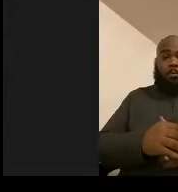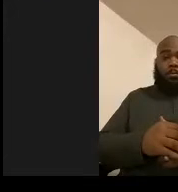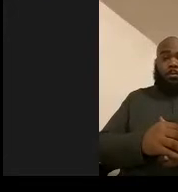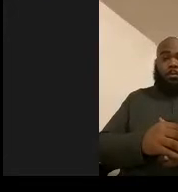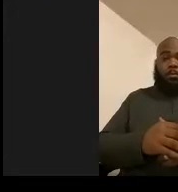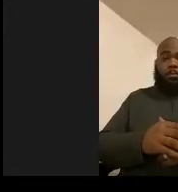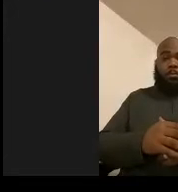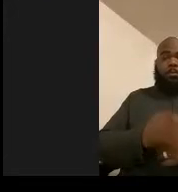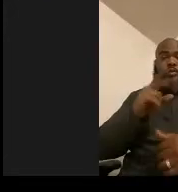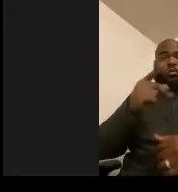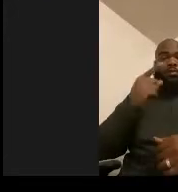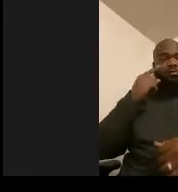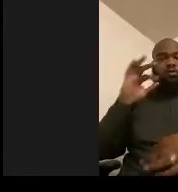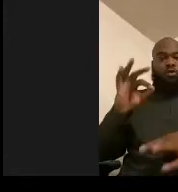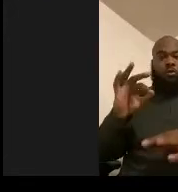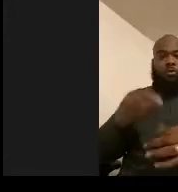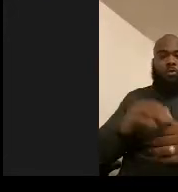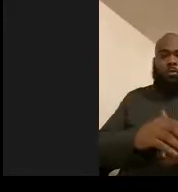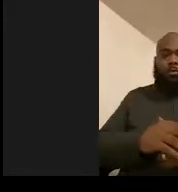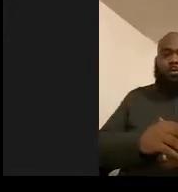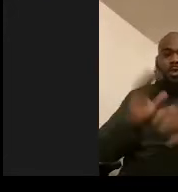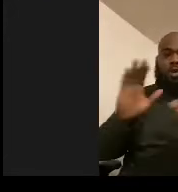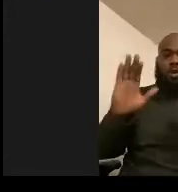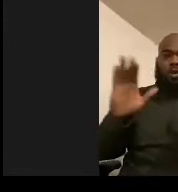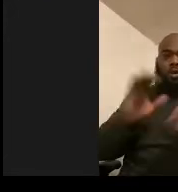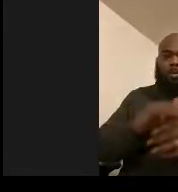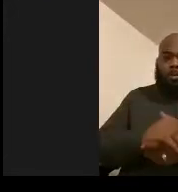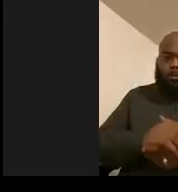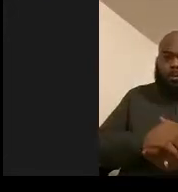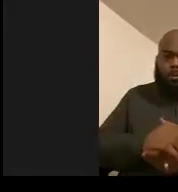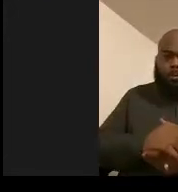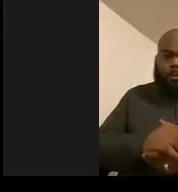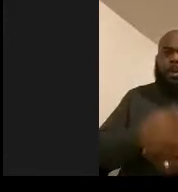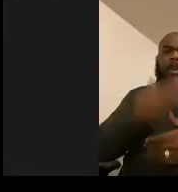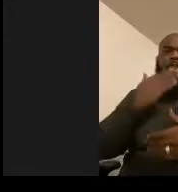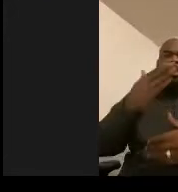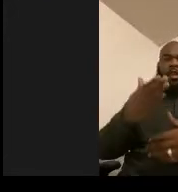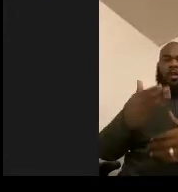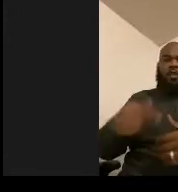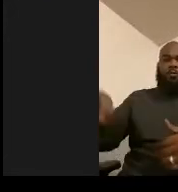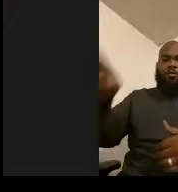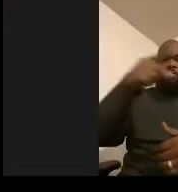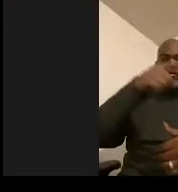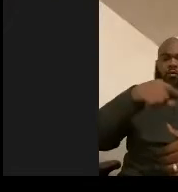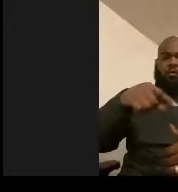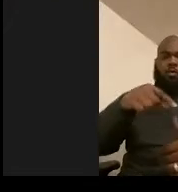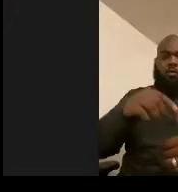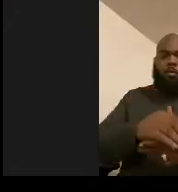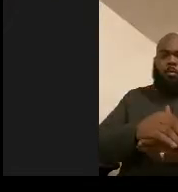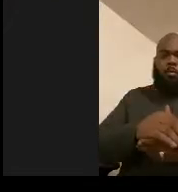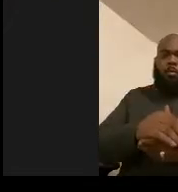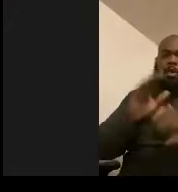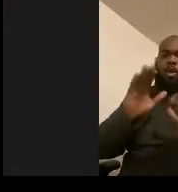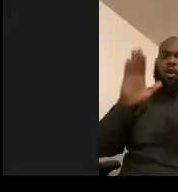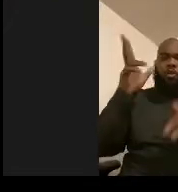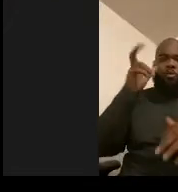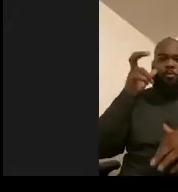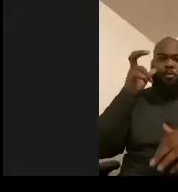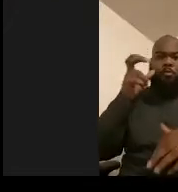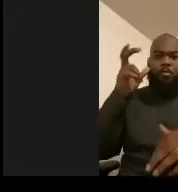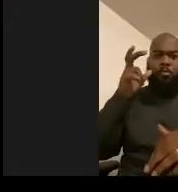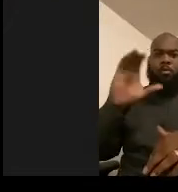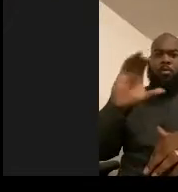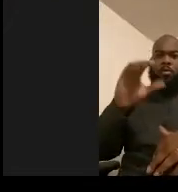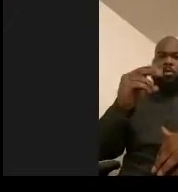All right. Sounds good. Okay, great. Thanks everybody. It was great to hear.